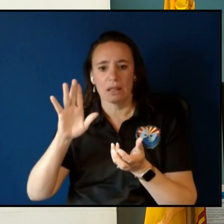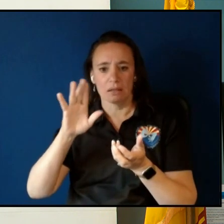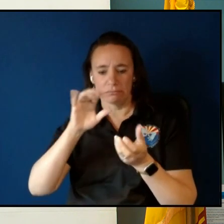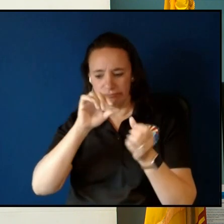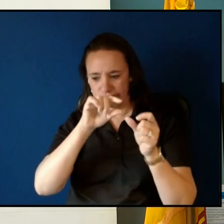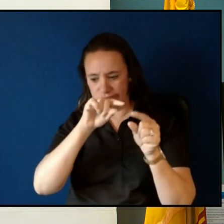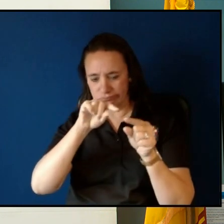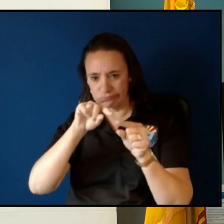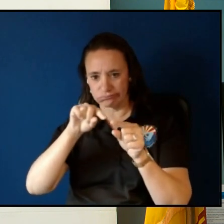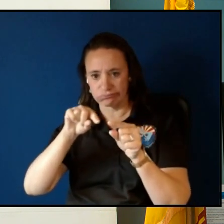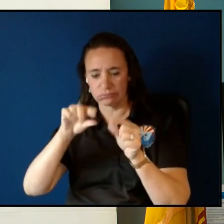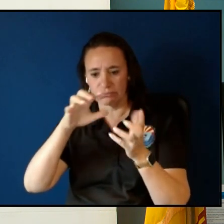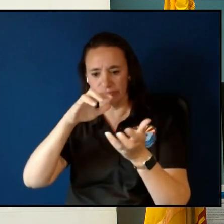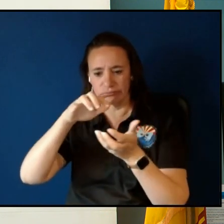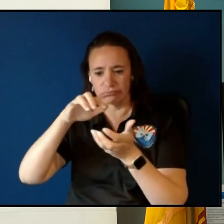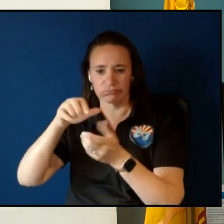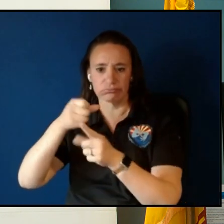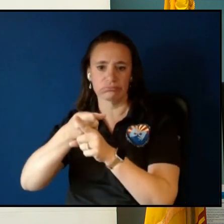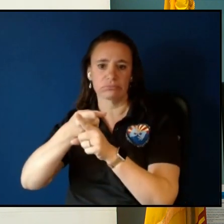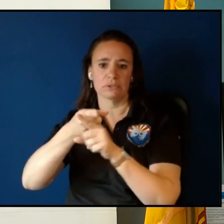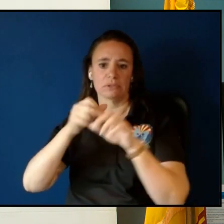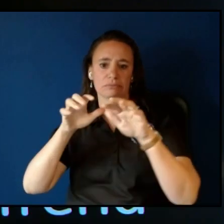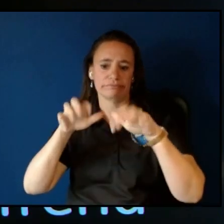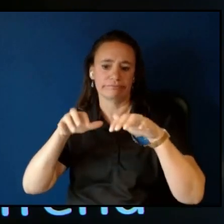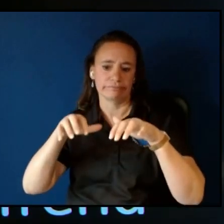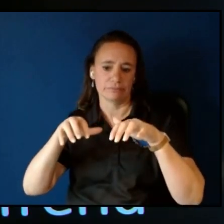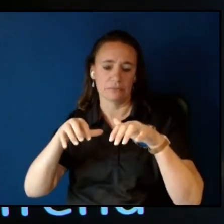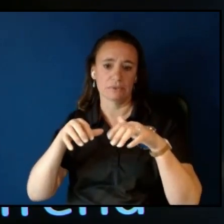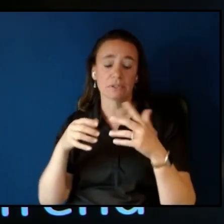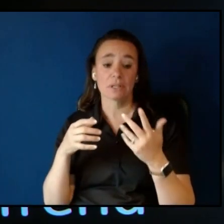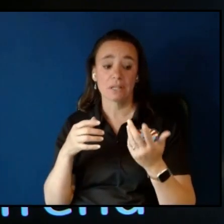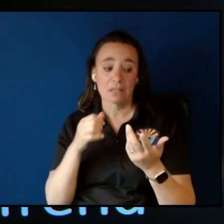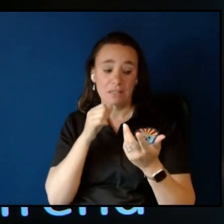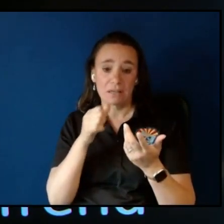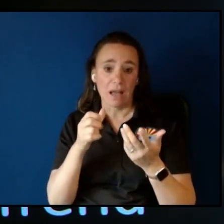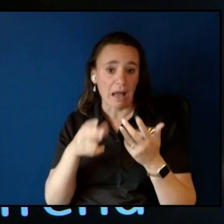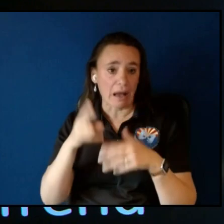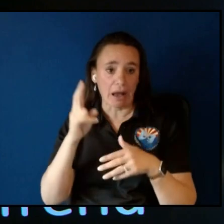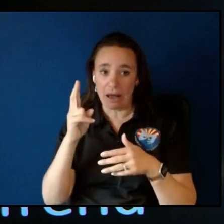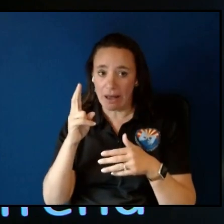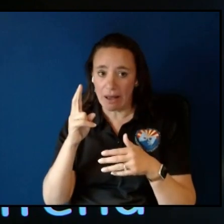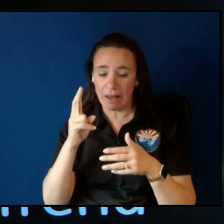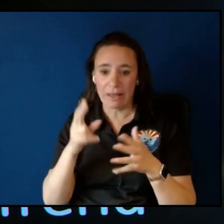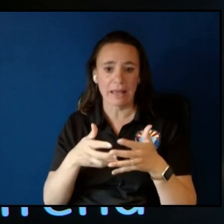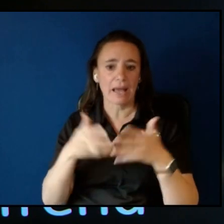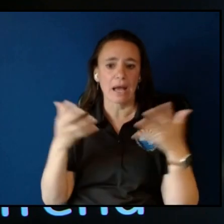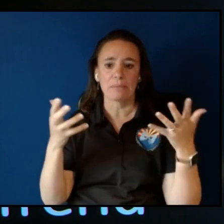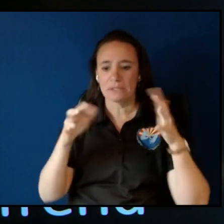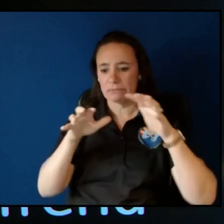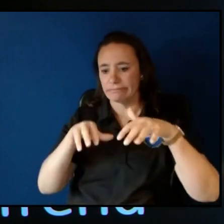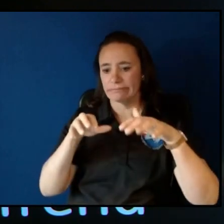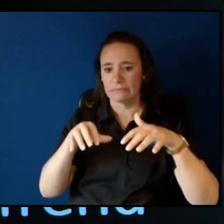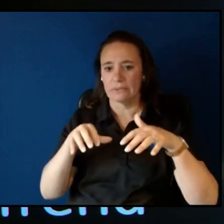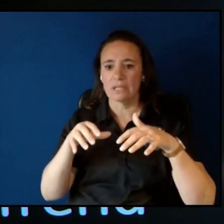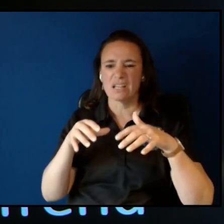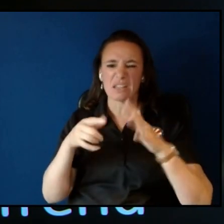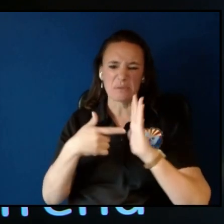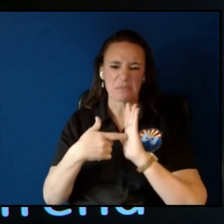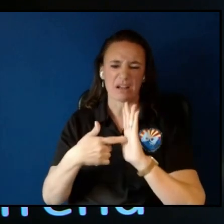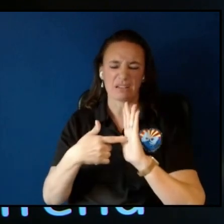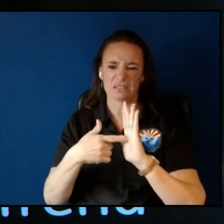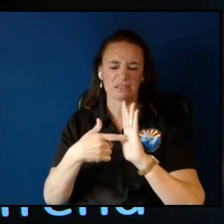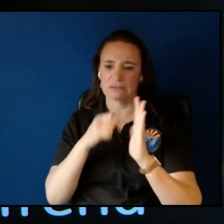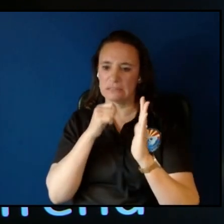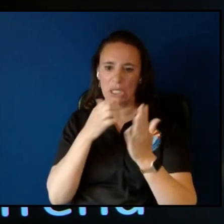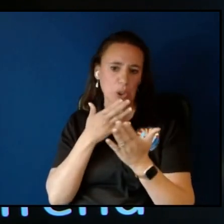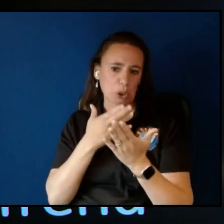chances for precipitation. Now, we don't look so much at how high these bars are and how much precipitation is because these models aren't very good, especially out in the